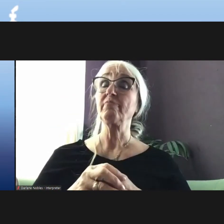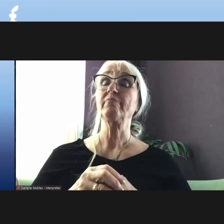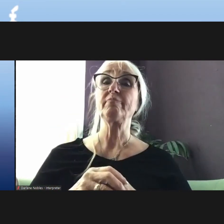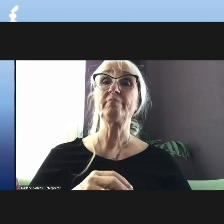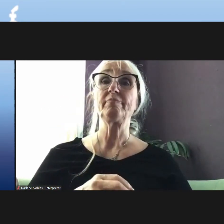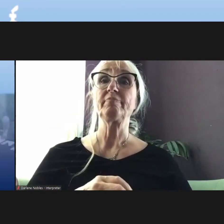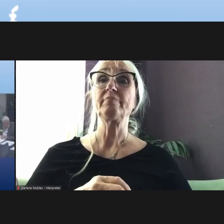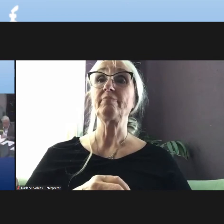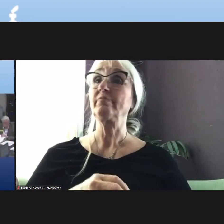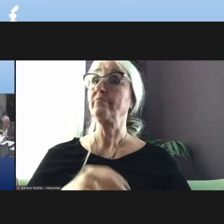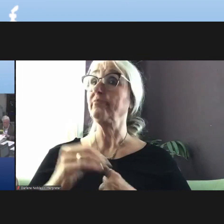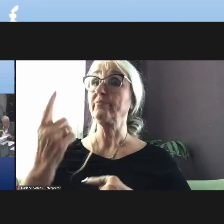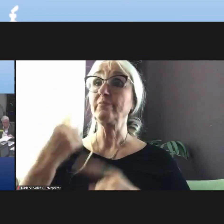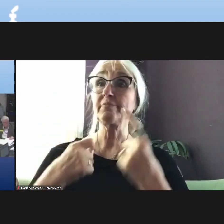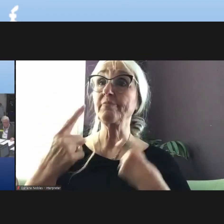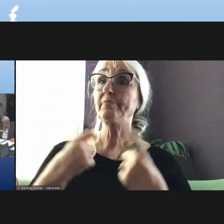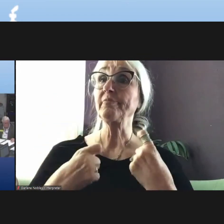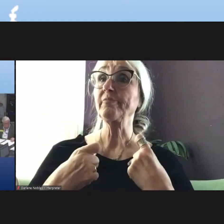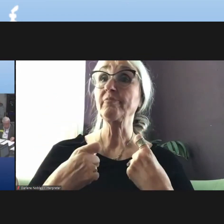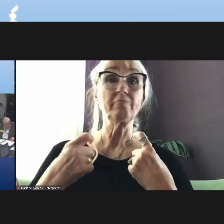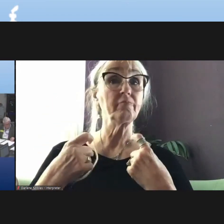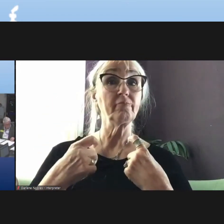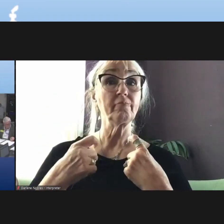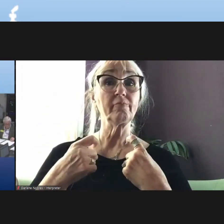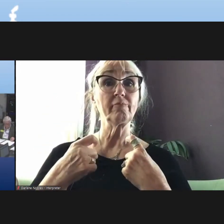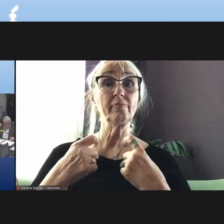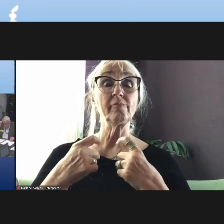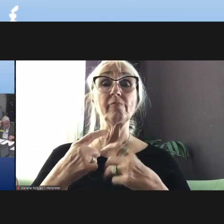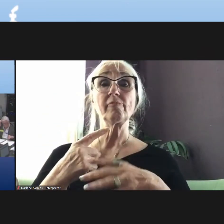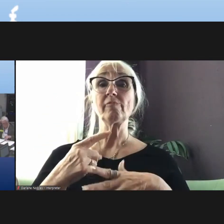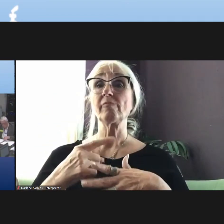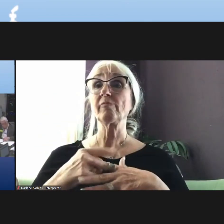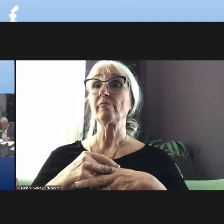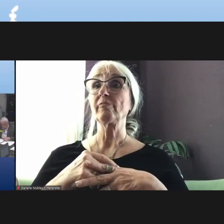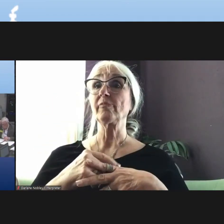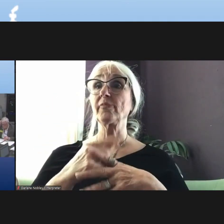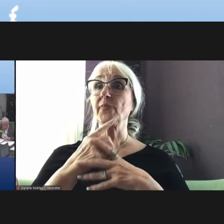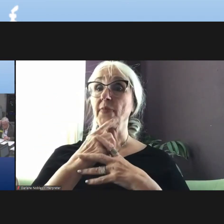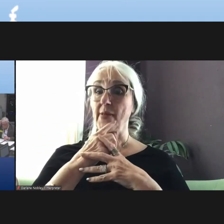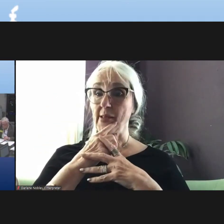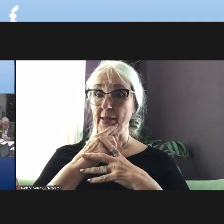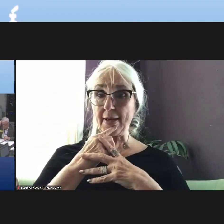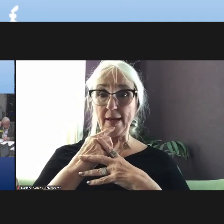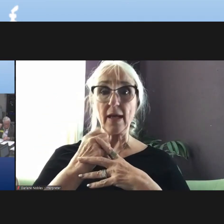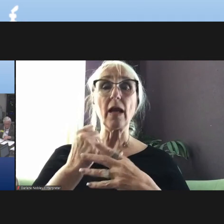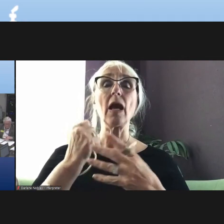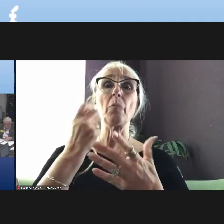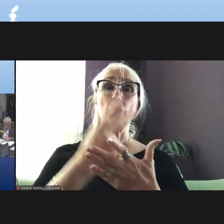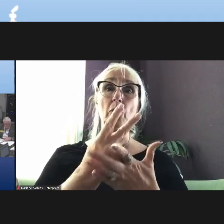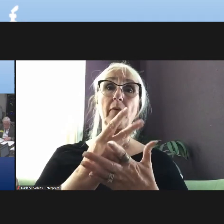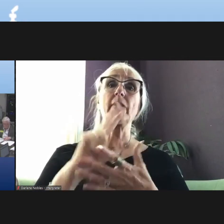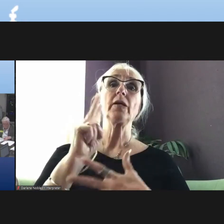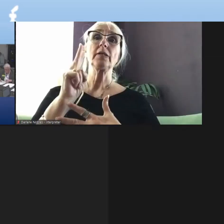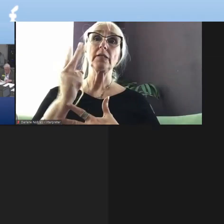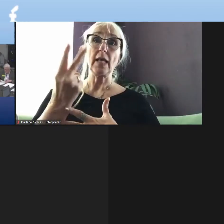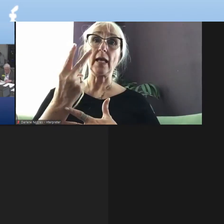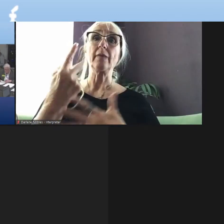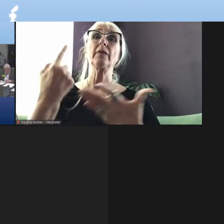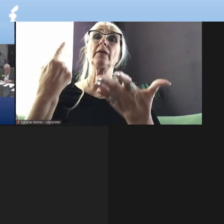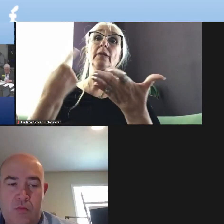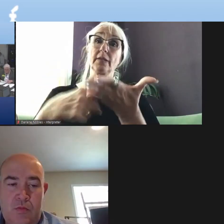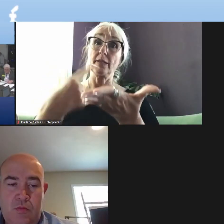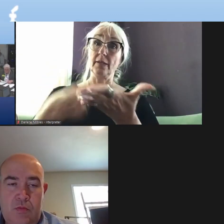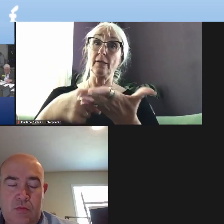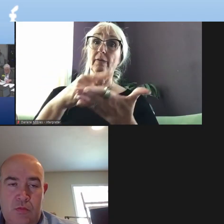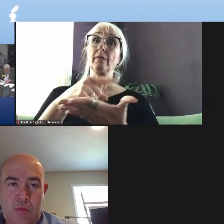questions? If not, what's the pleasure of the court? Motion to approve. Second. Have a motion second, any other discussion?